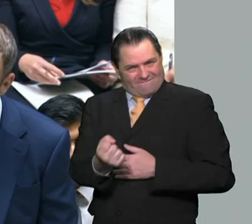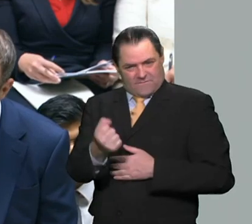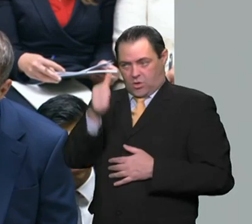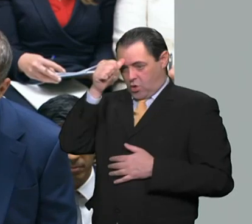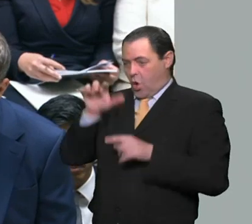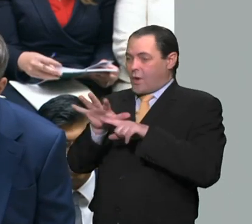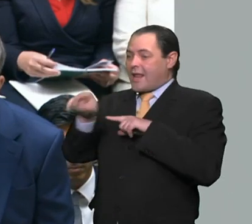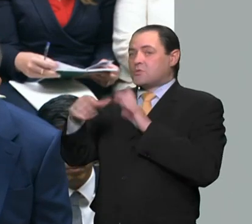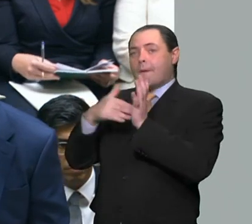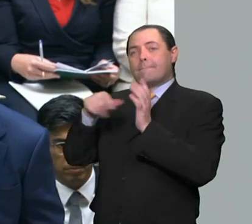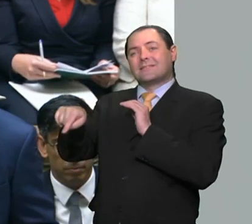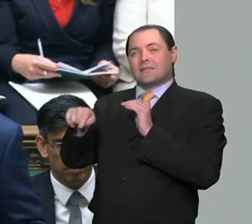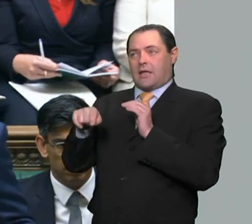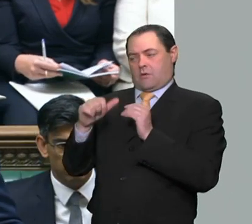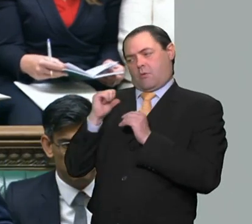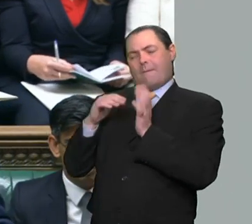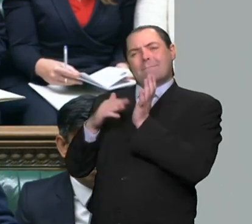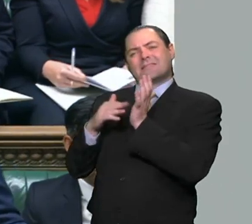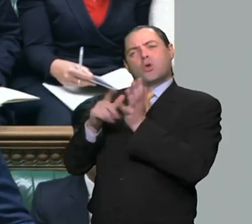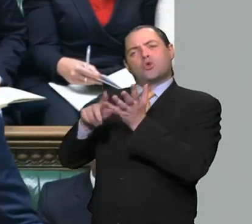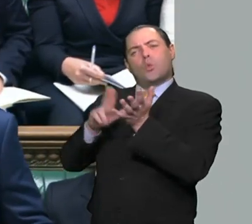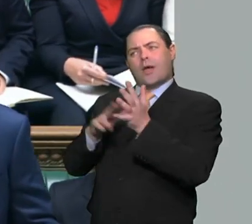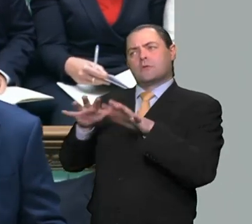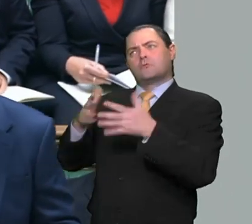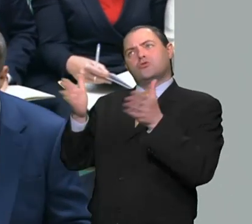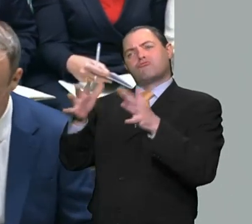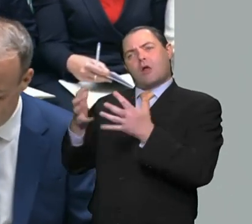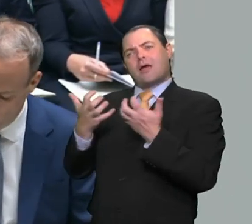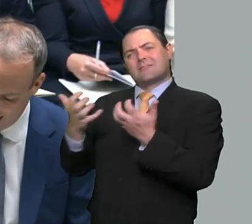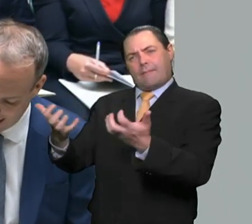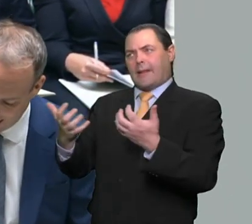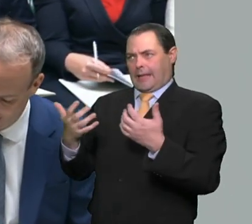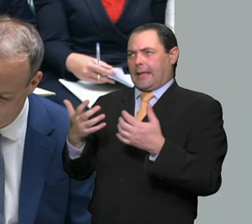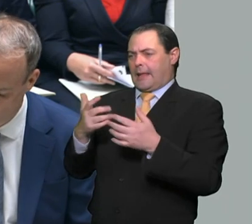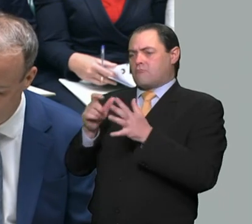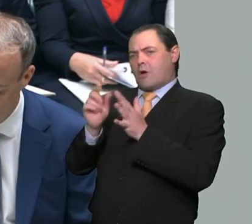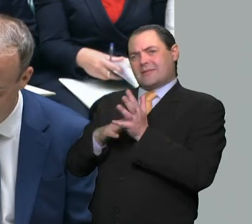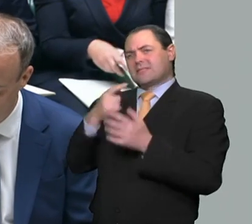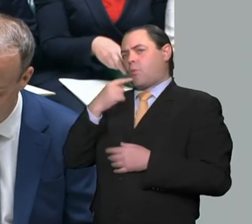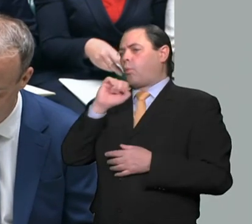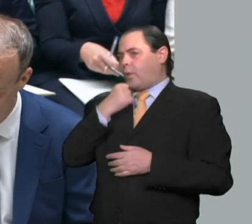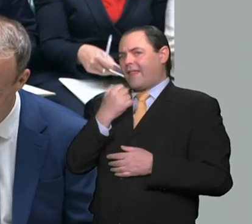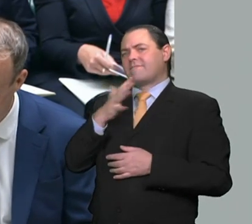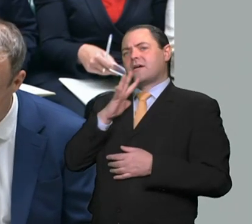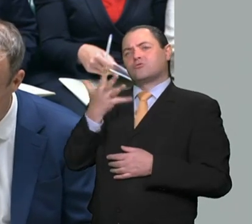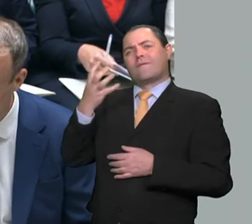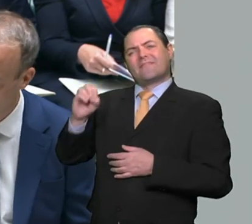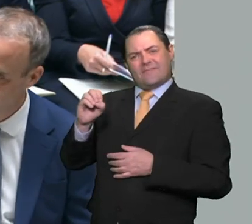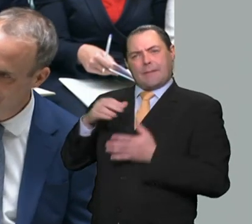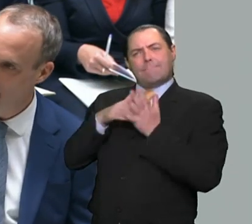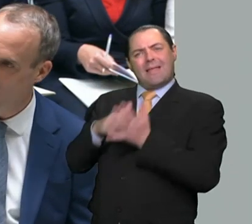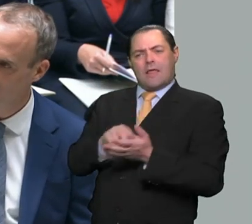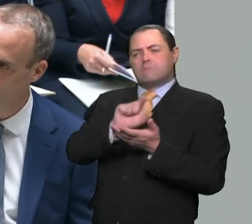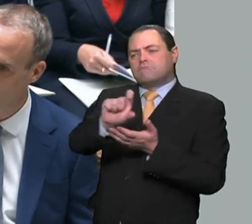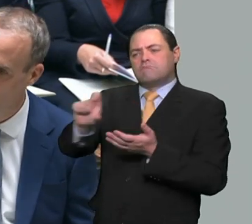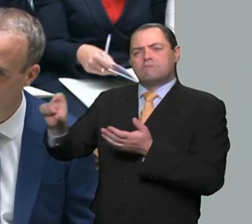the Prime Minister announced £550 million of ODA that will be allocated to support developing countries to meet net zero. We're